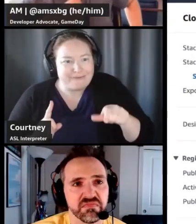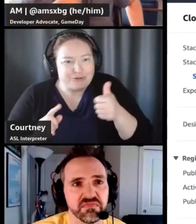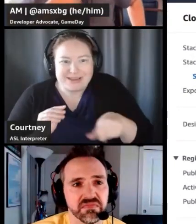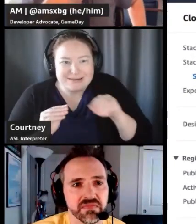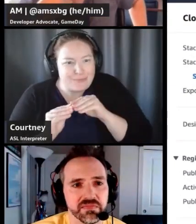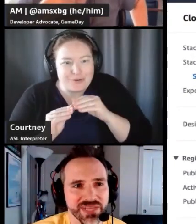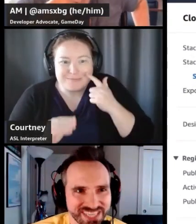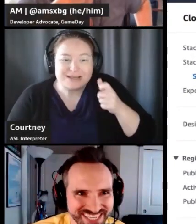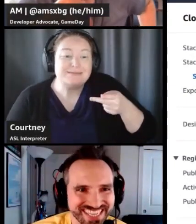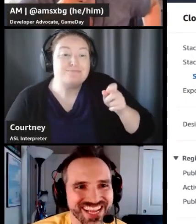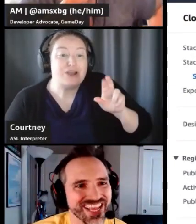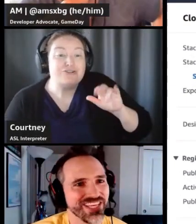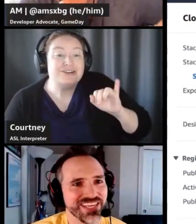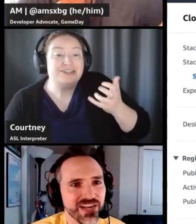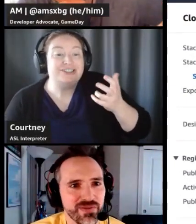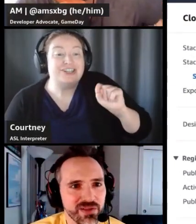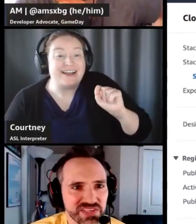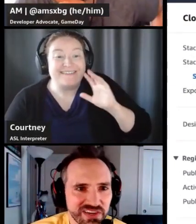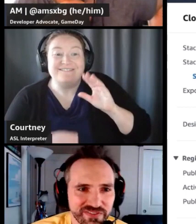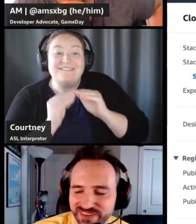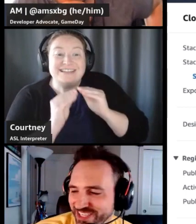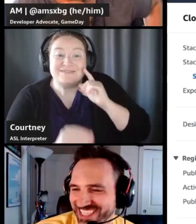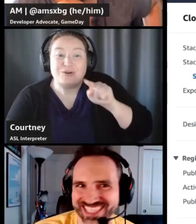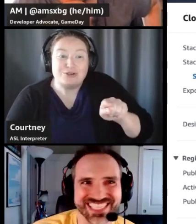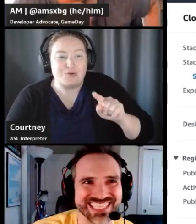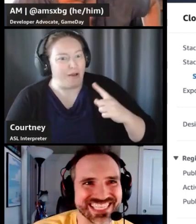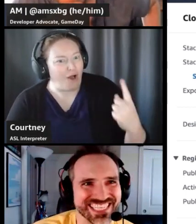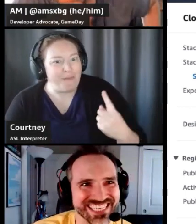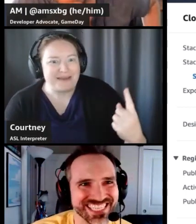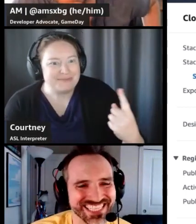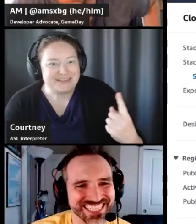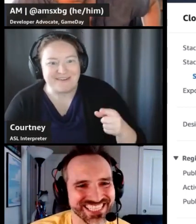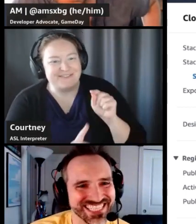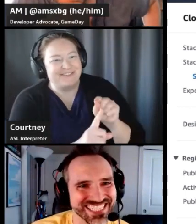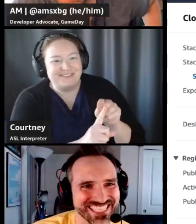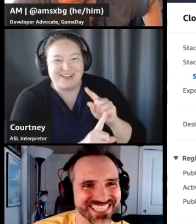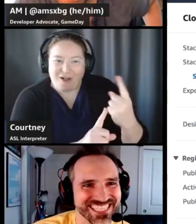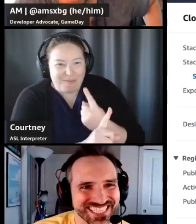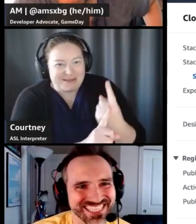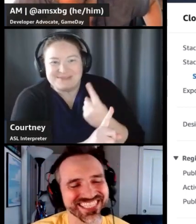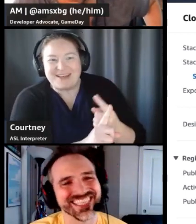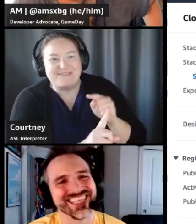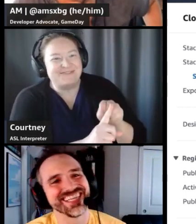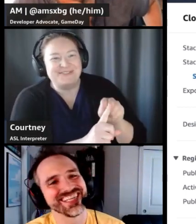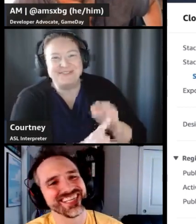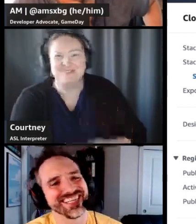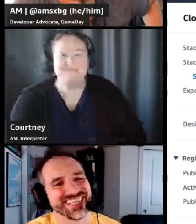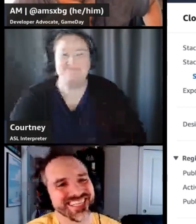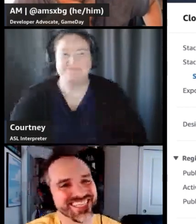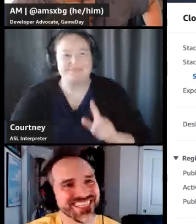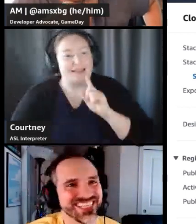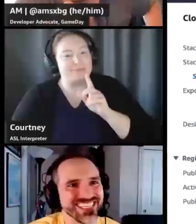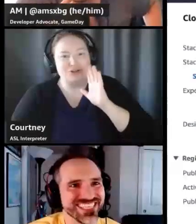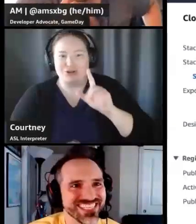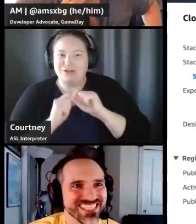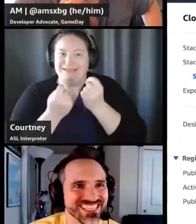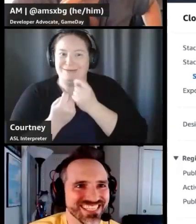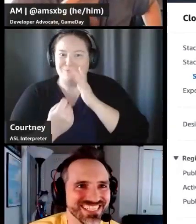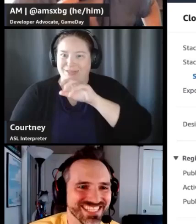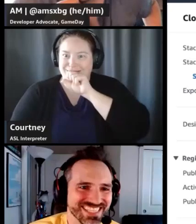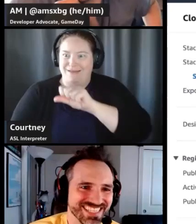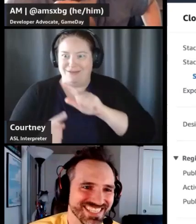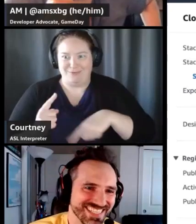Parashot fixed it for you. He did it all by himself. Just all by for- myself. Yeah, I'm sure your team will love that when they watch this